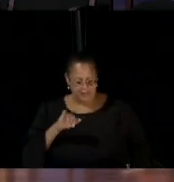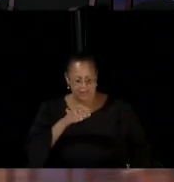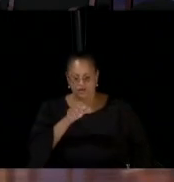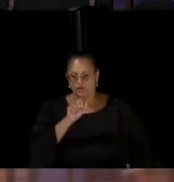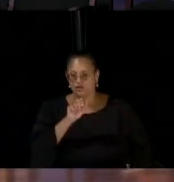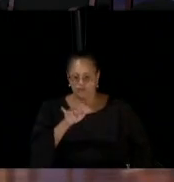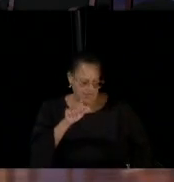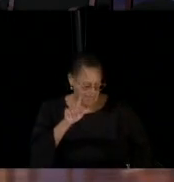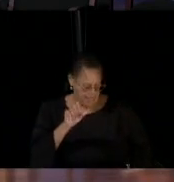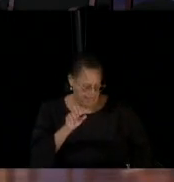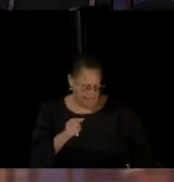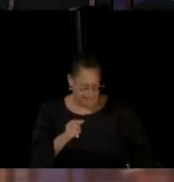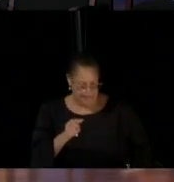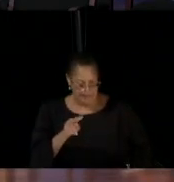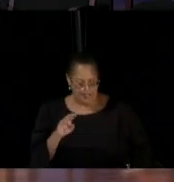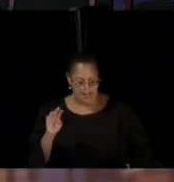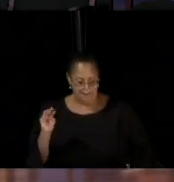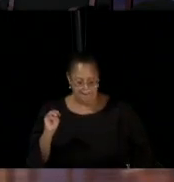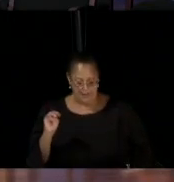Jalen Ming Hu.